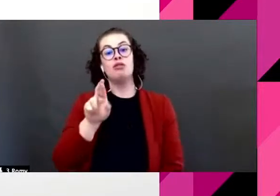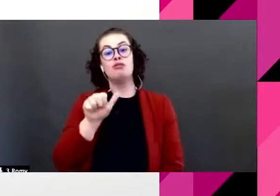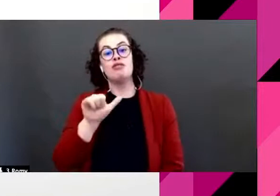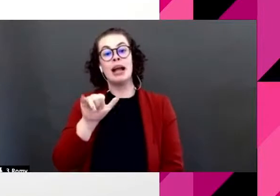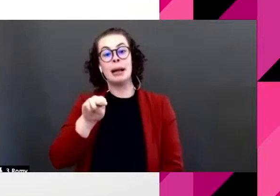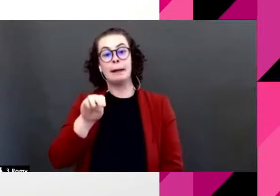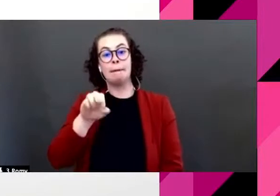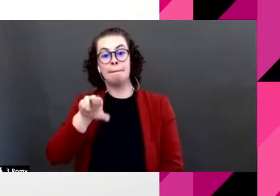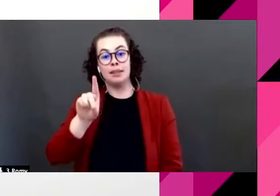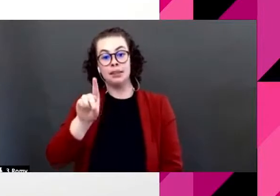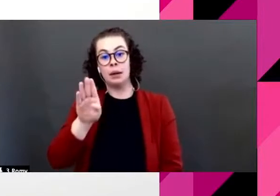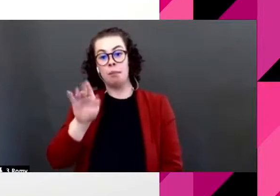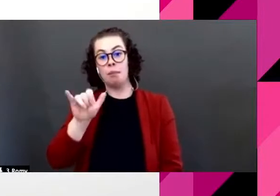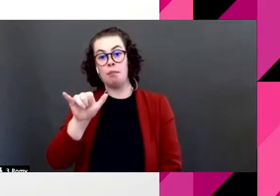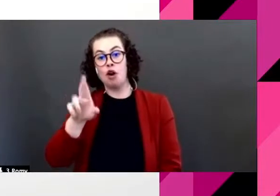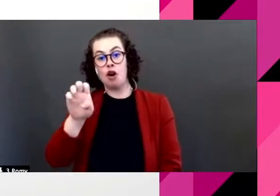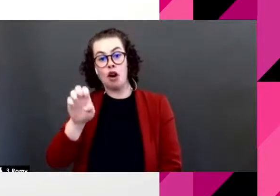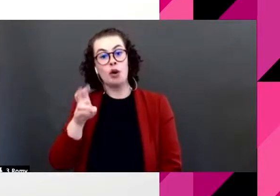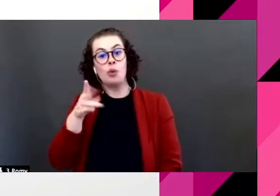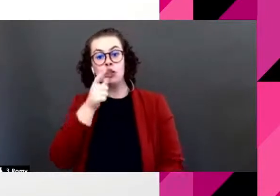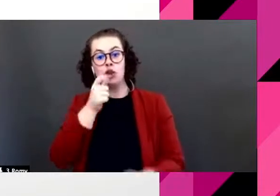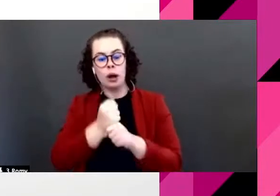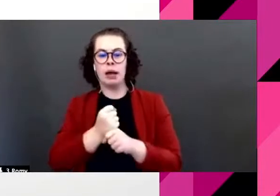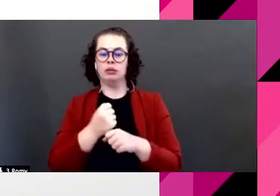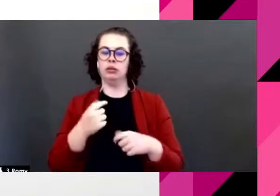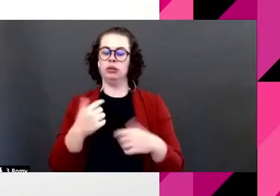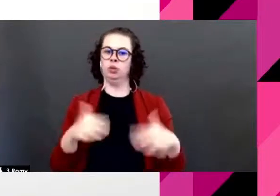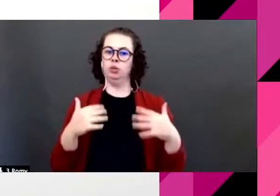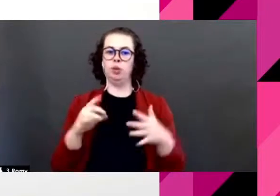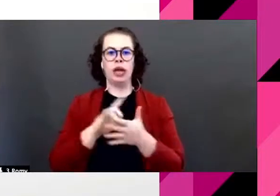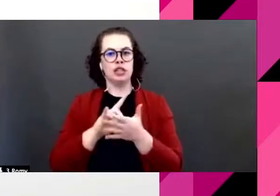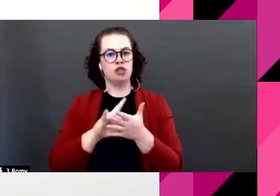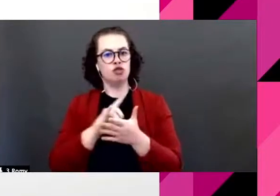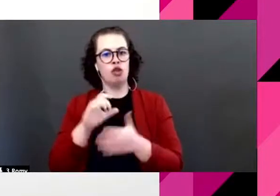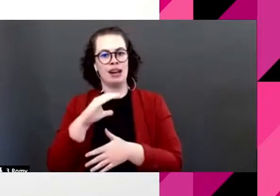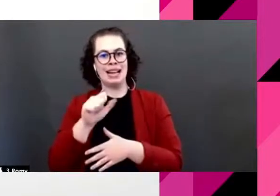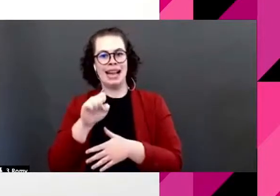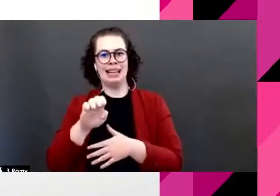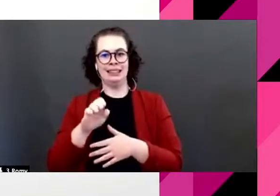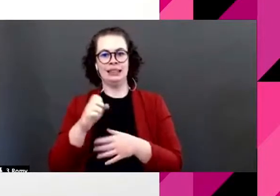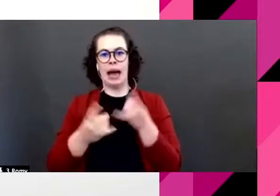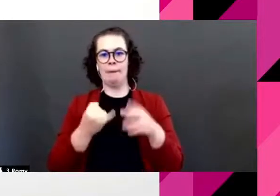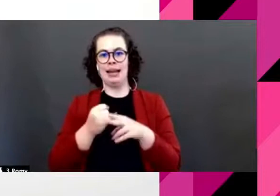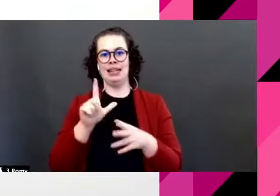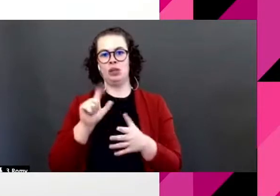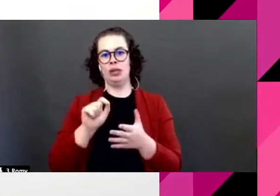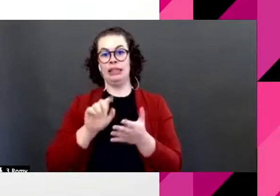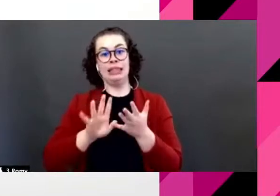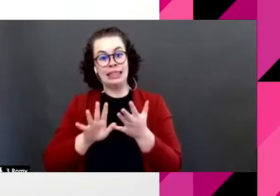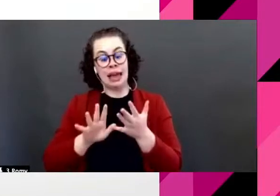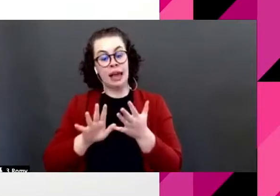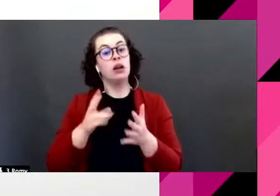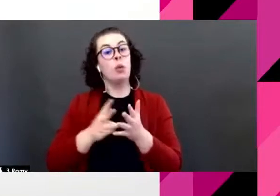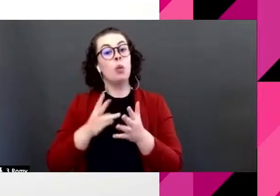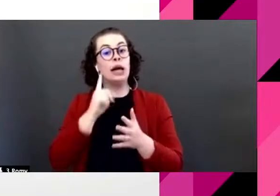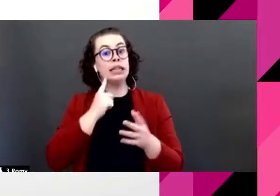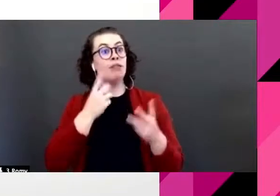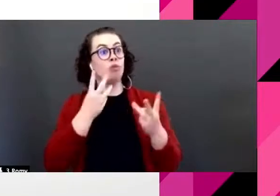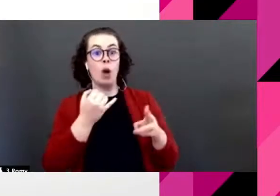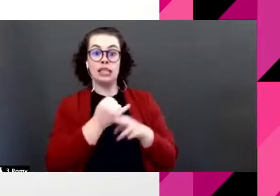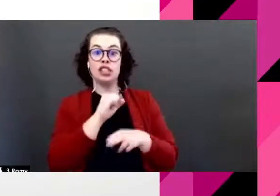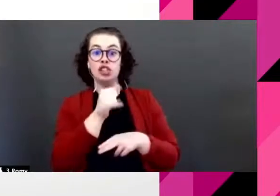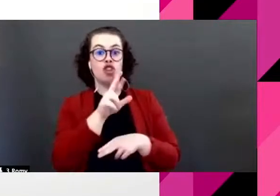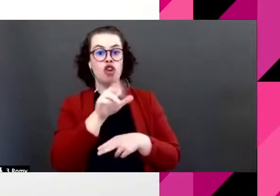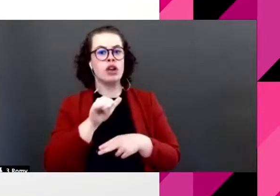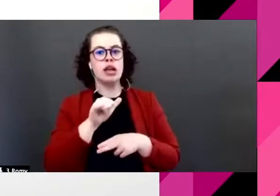the historic case taken in 2010, challenging the exclusion of deaf people from jury service,